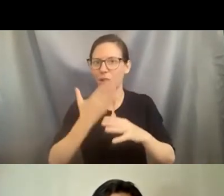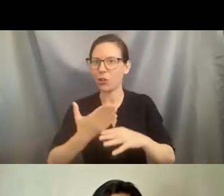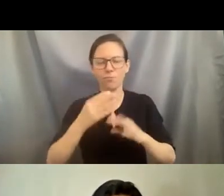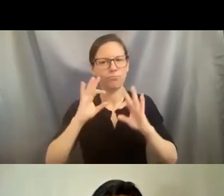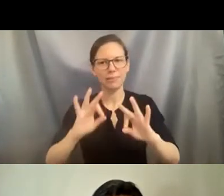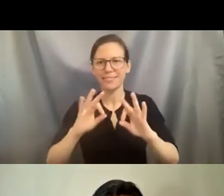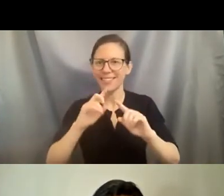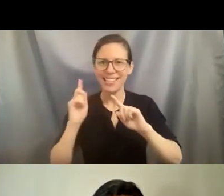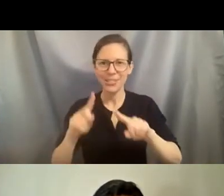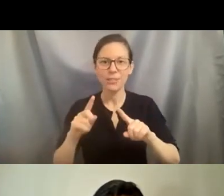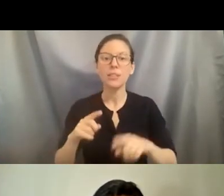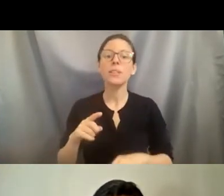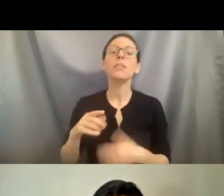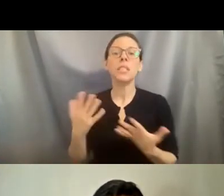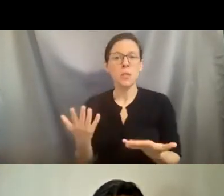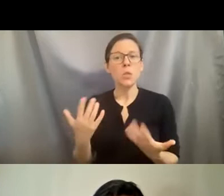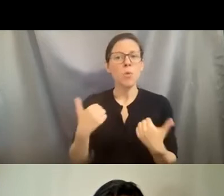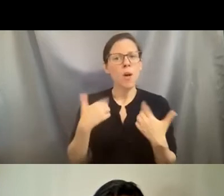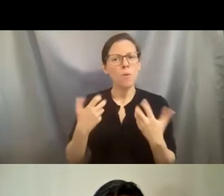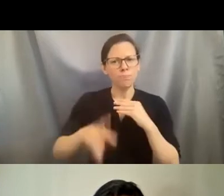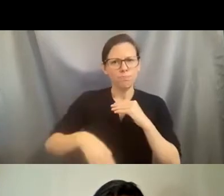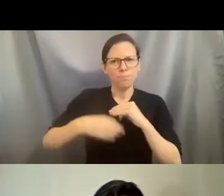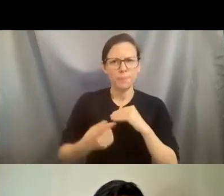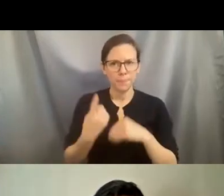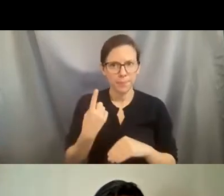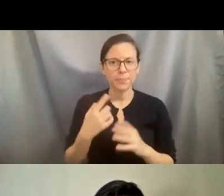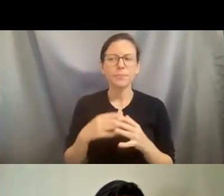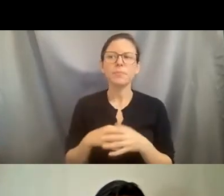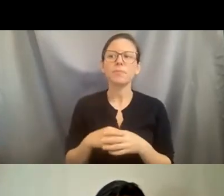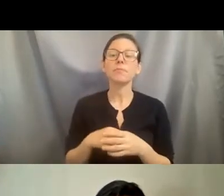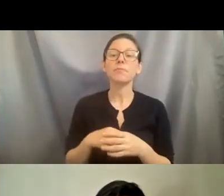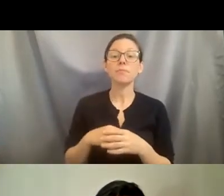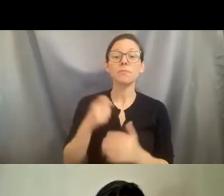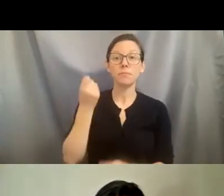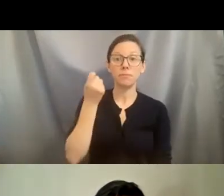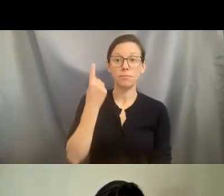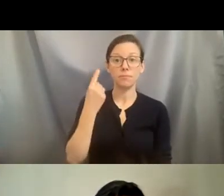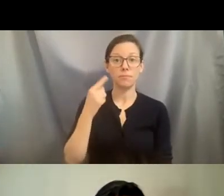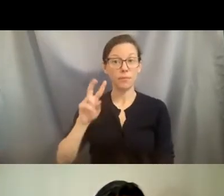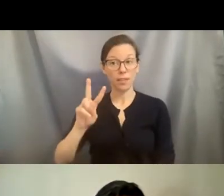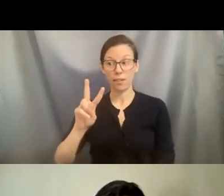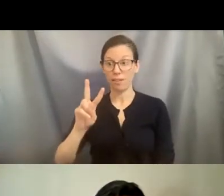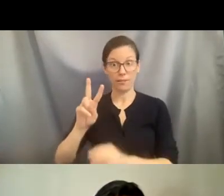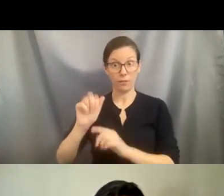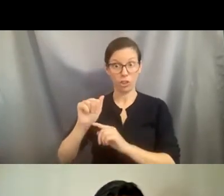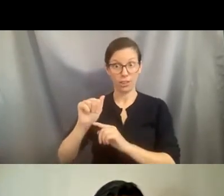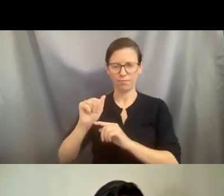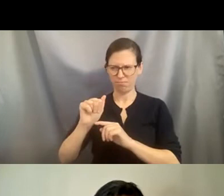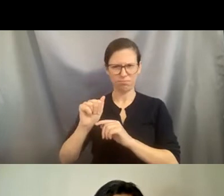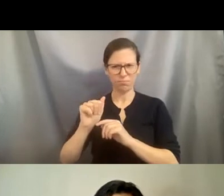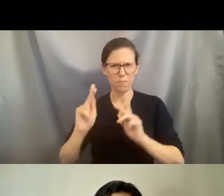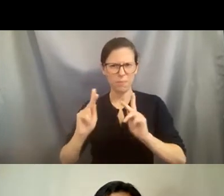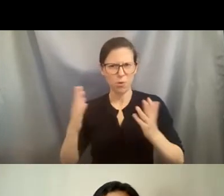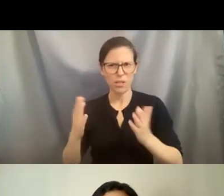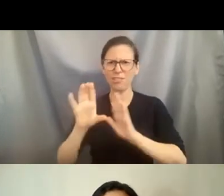on. I will just add that, you know, 75% of Virginians across the Commonwealth, in